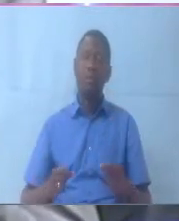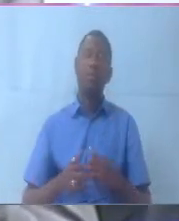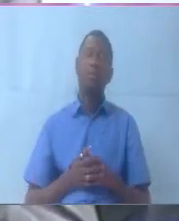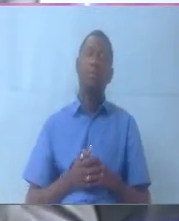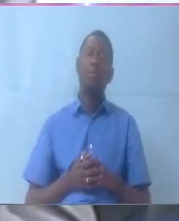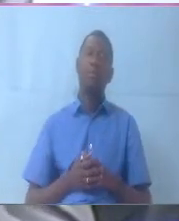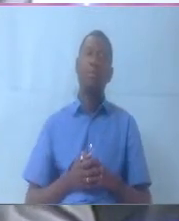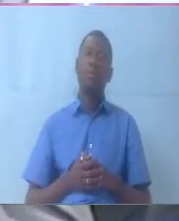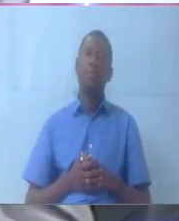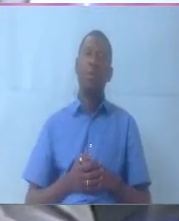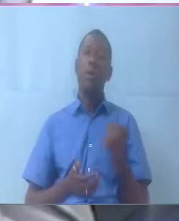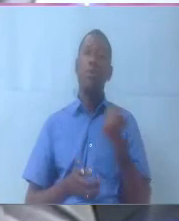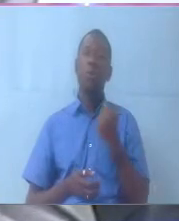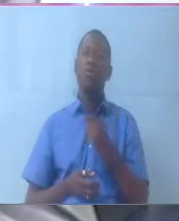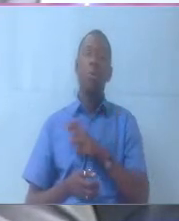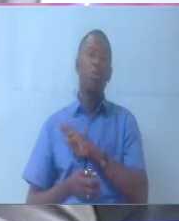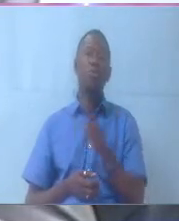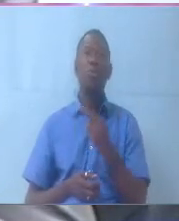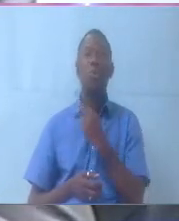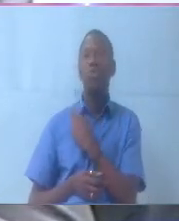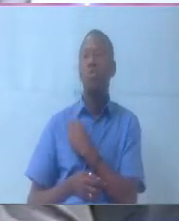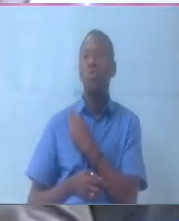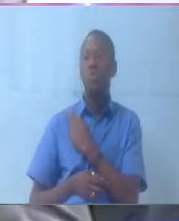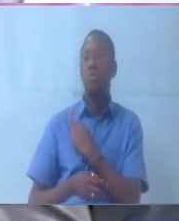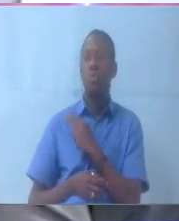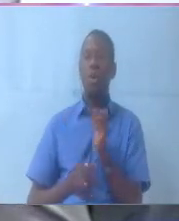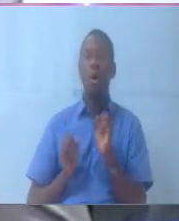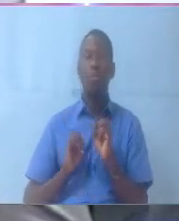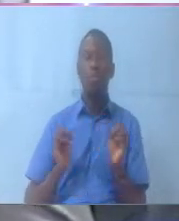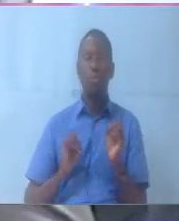Because there was no union